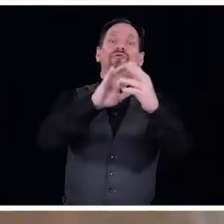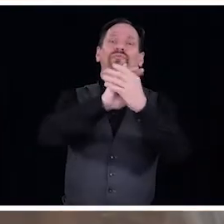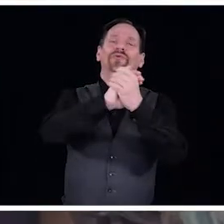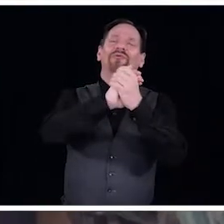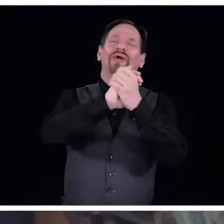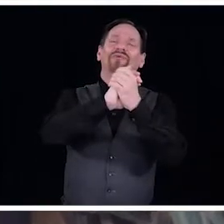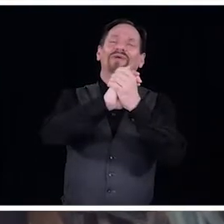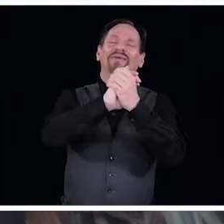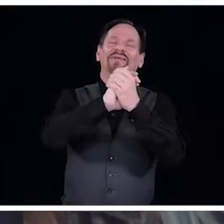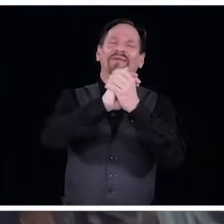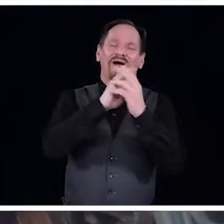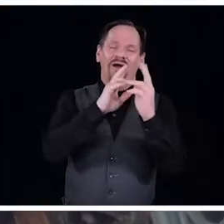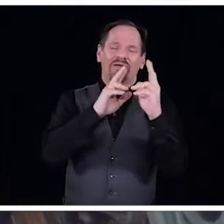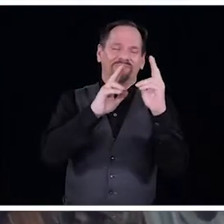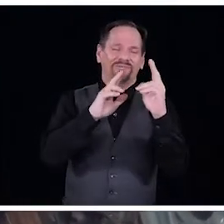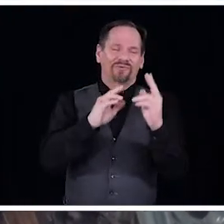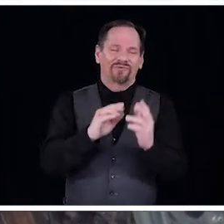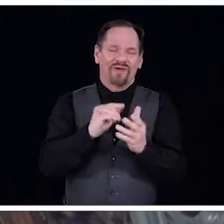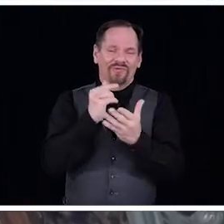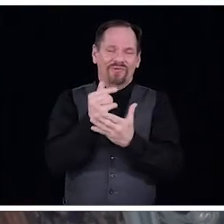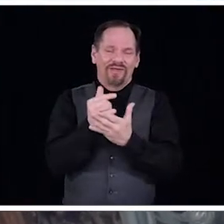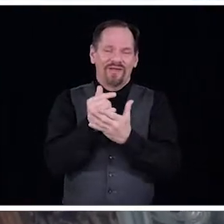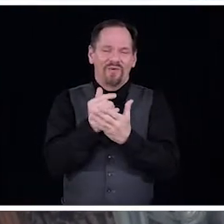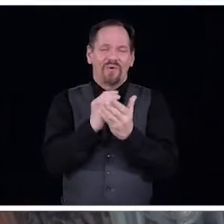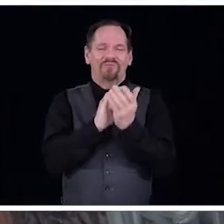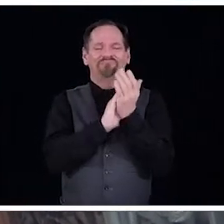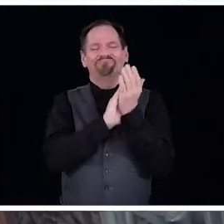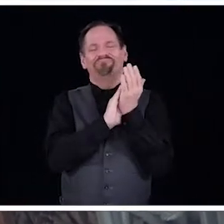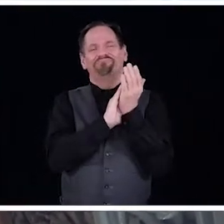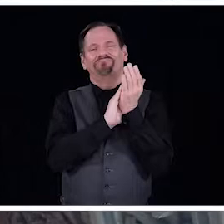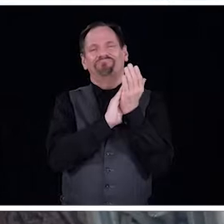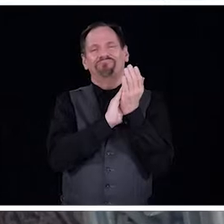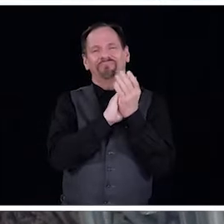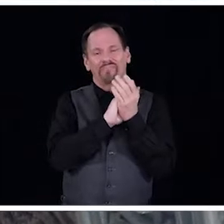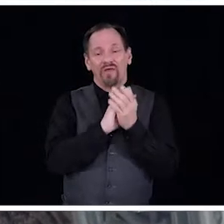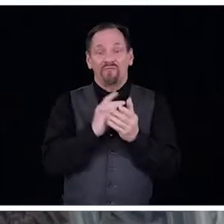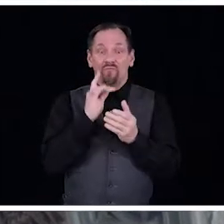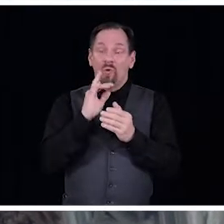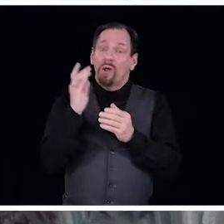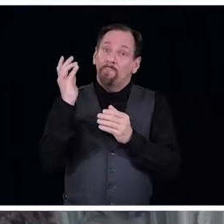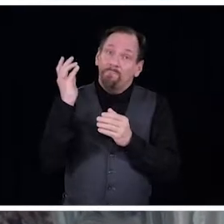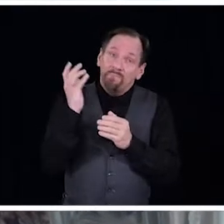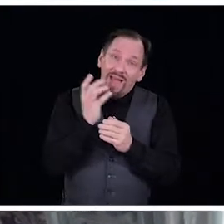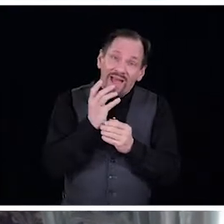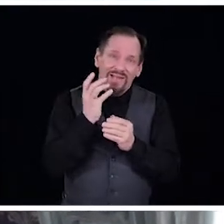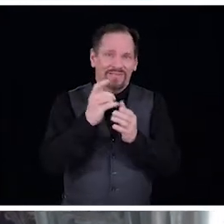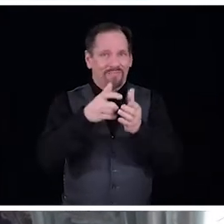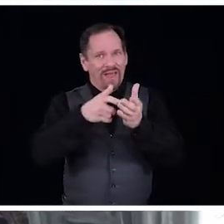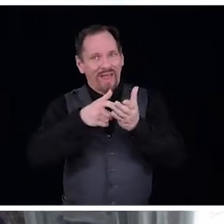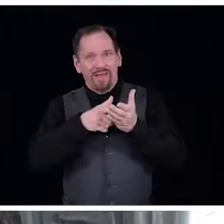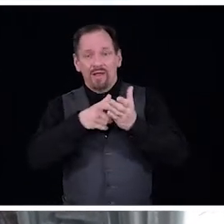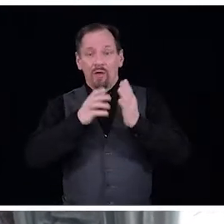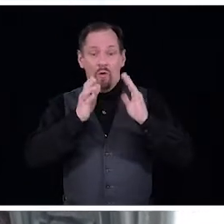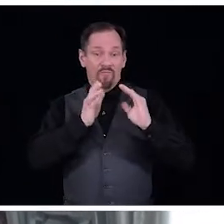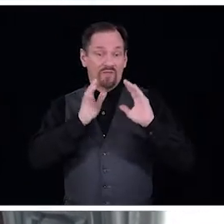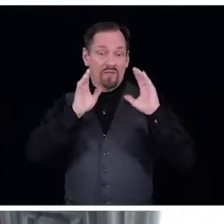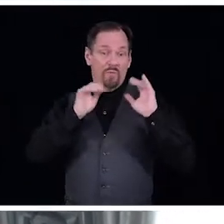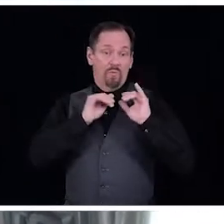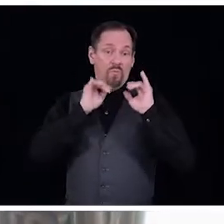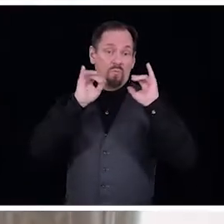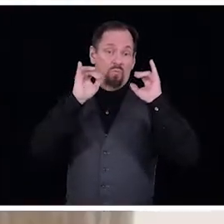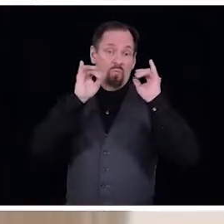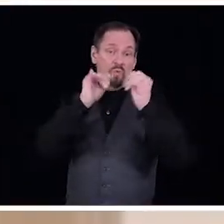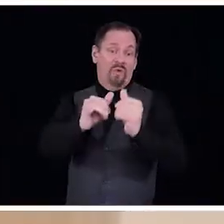outstanding graduates and would like to give them a hand for an exceptionally demanding and hopefully rewarding job well